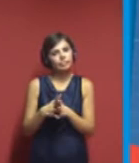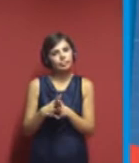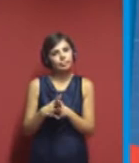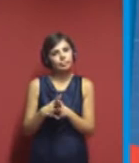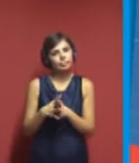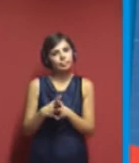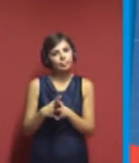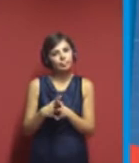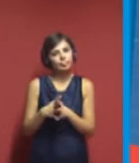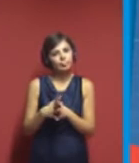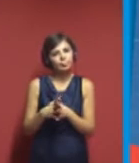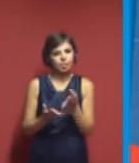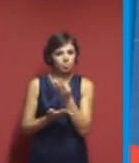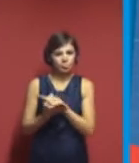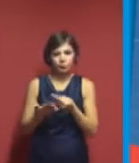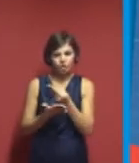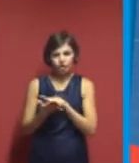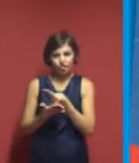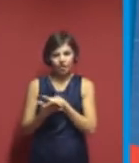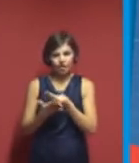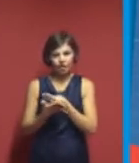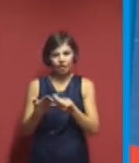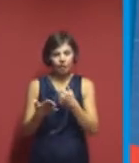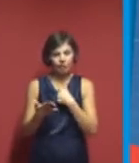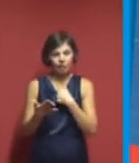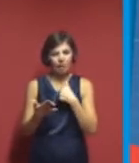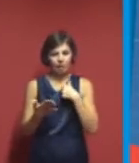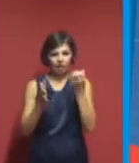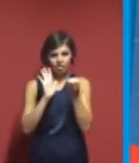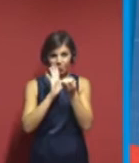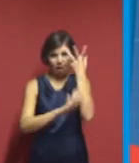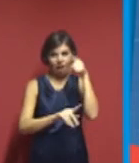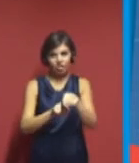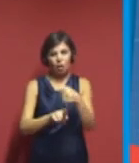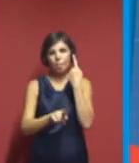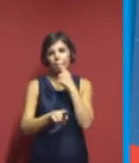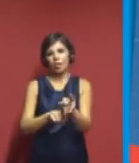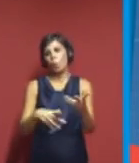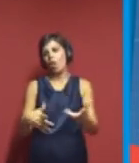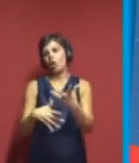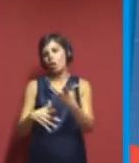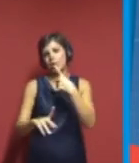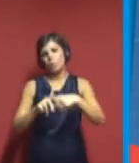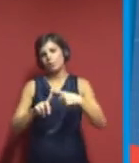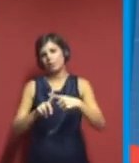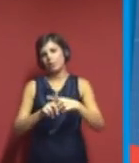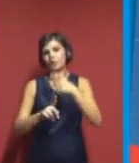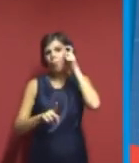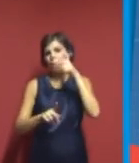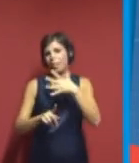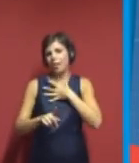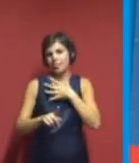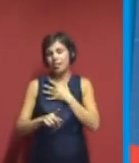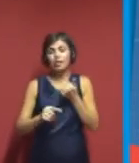and I was able to change something and to do something positive in my country, in Romania. At my suggestion, the Minister